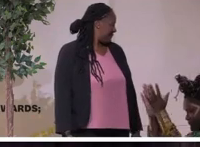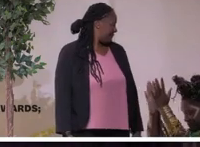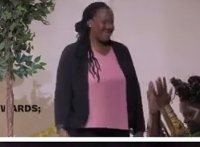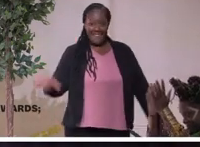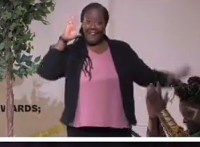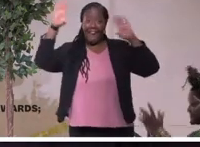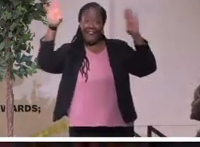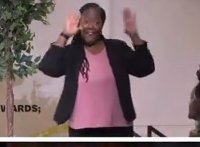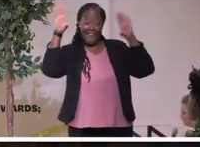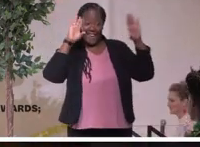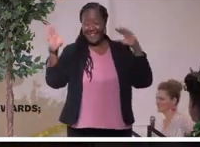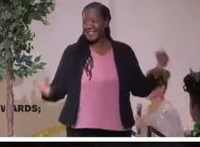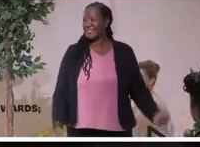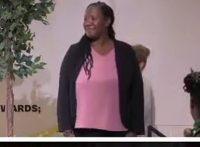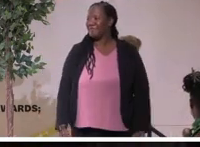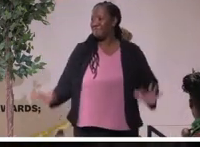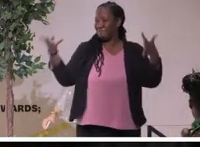Hey there.